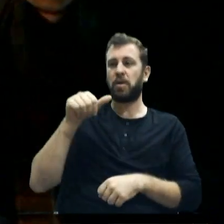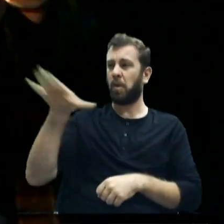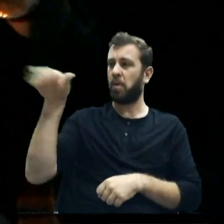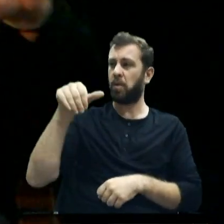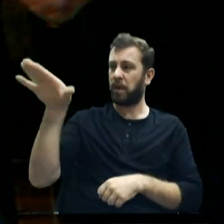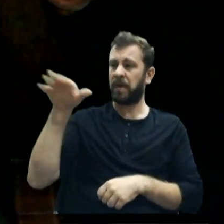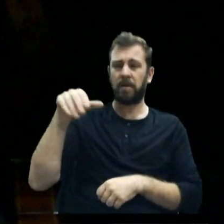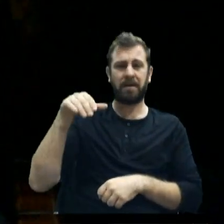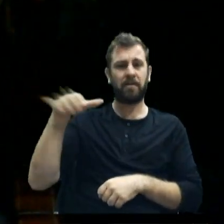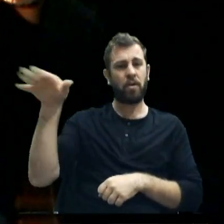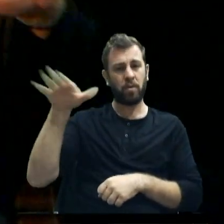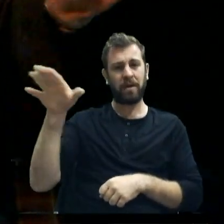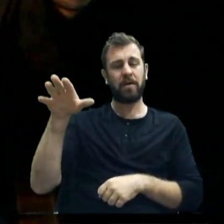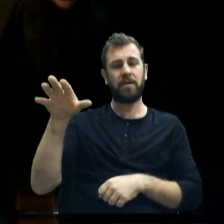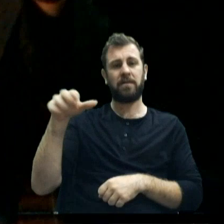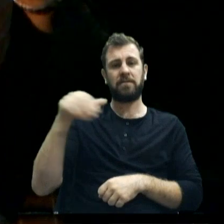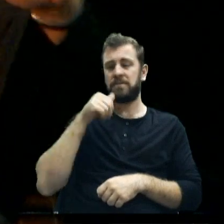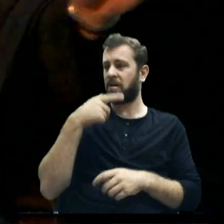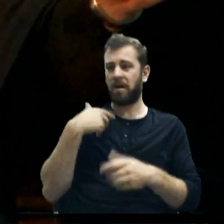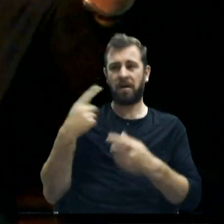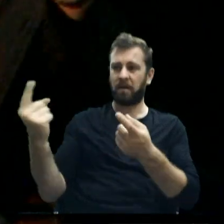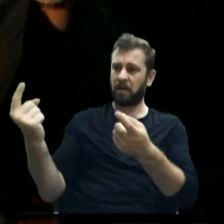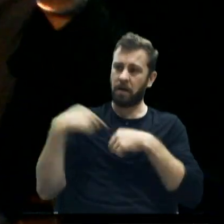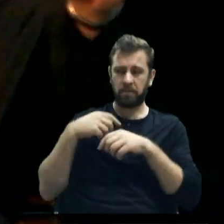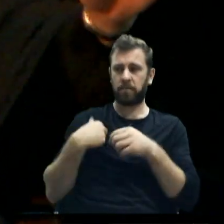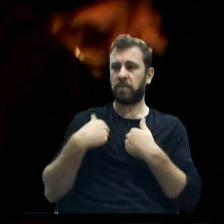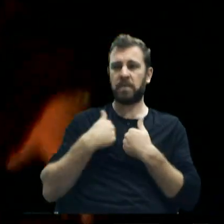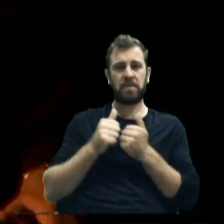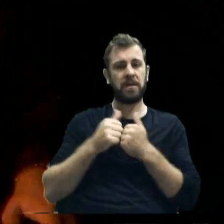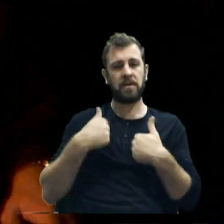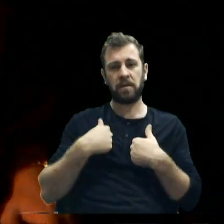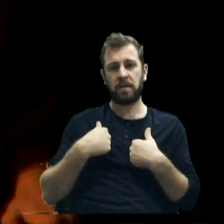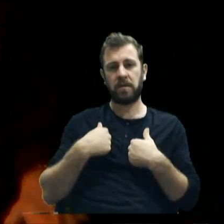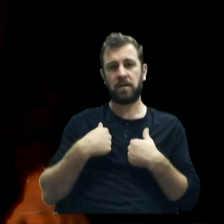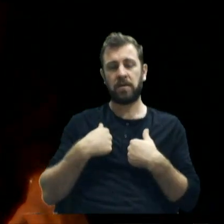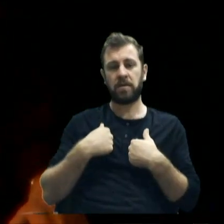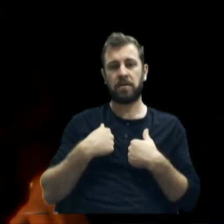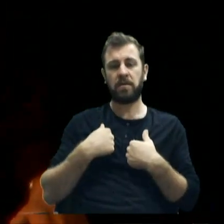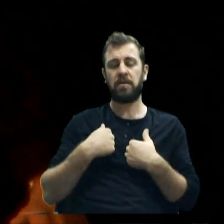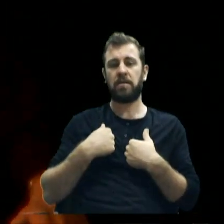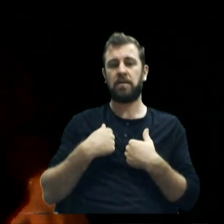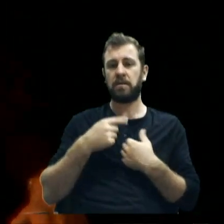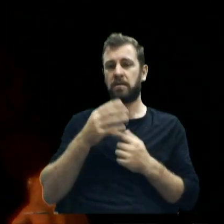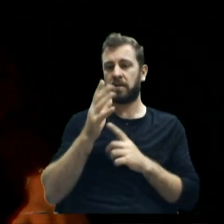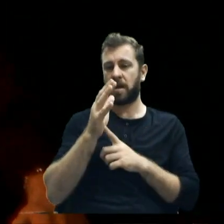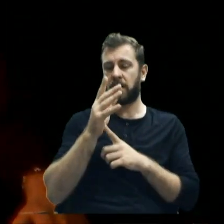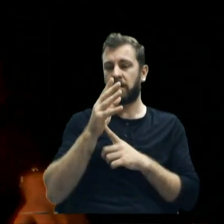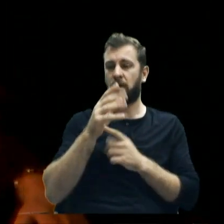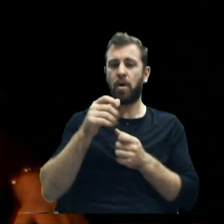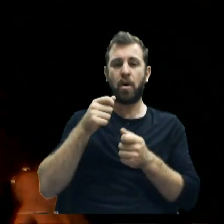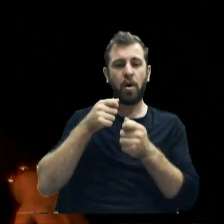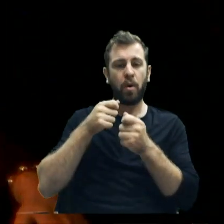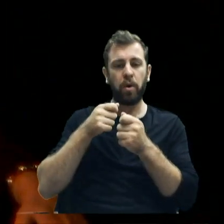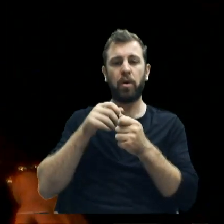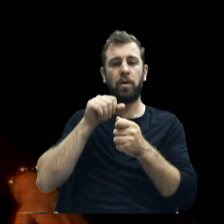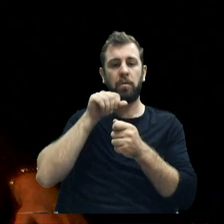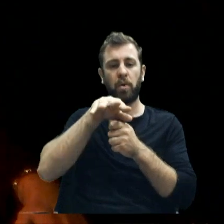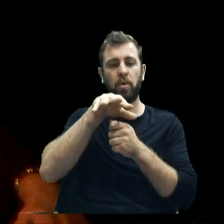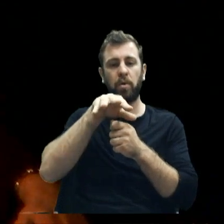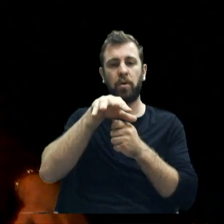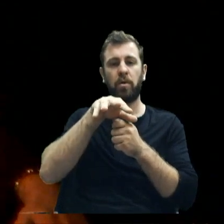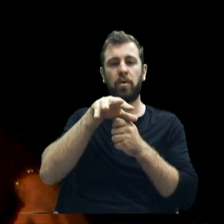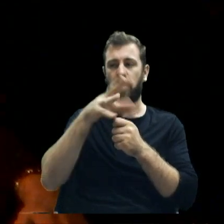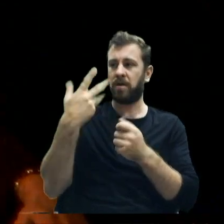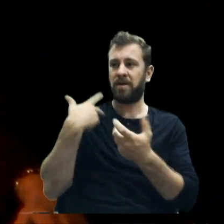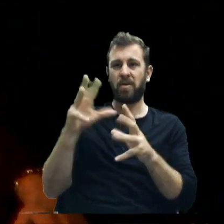me. Go away from me. I blow out the candle in the middle of the night. They don't want your head on a spear, they want mine.